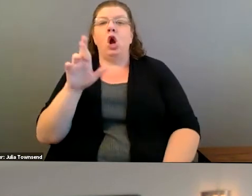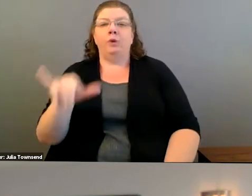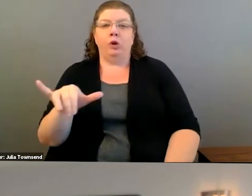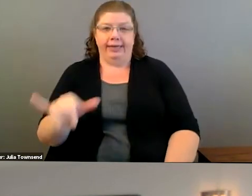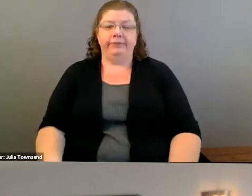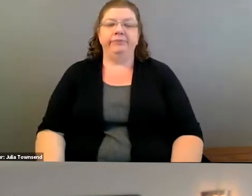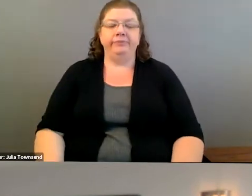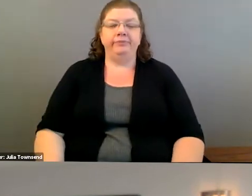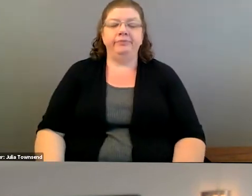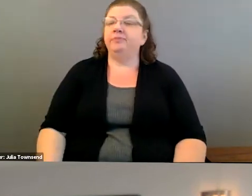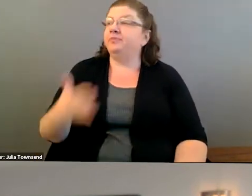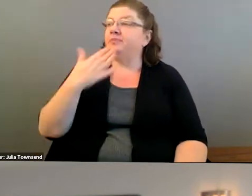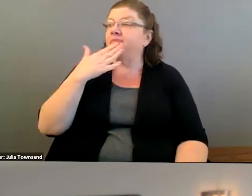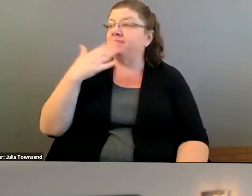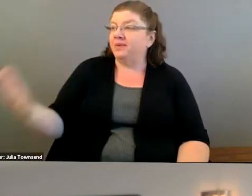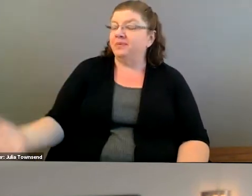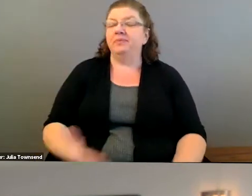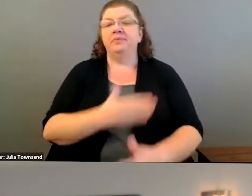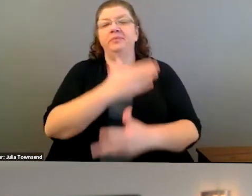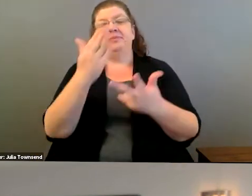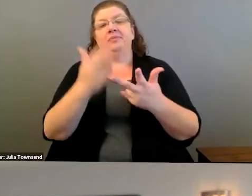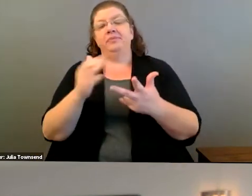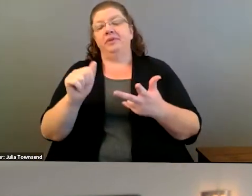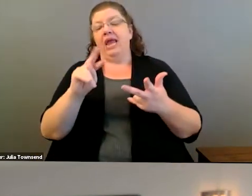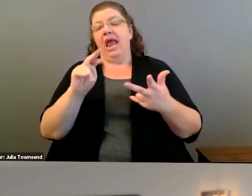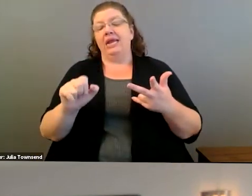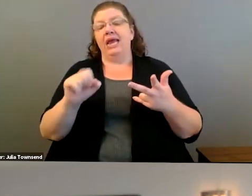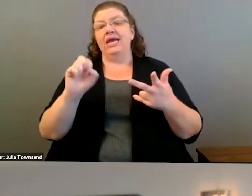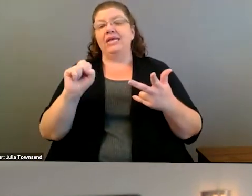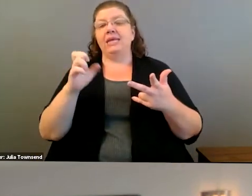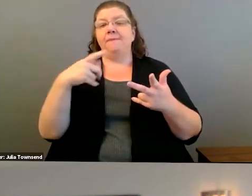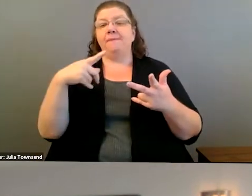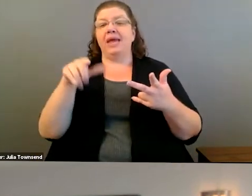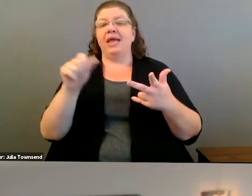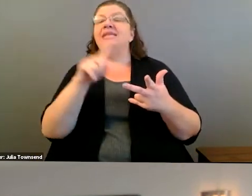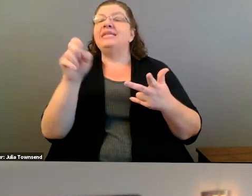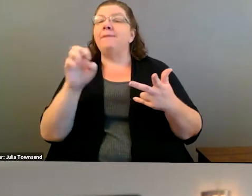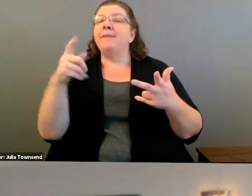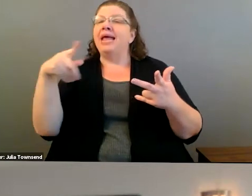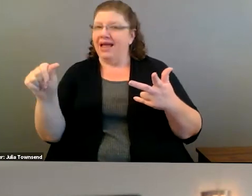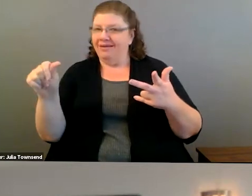Thank you. Our next speaker is Ana Cepeda.